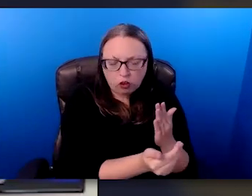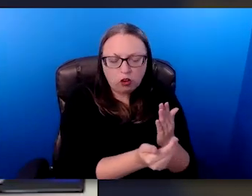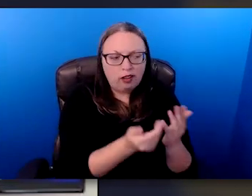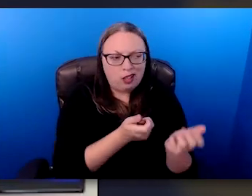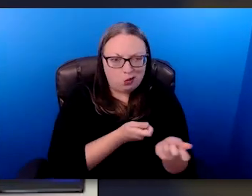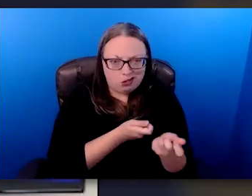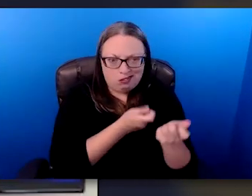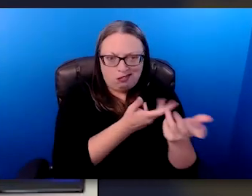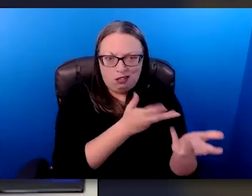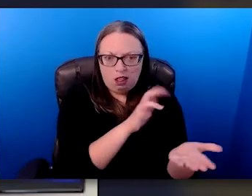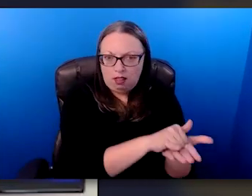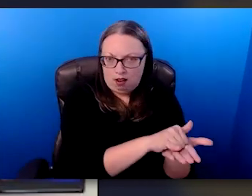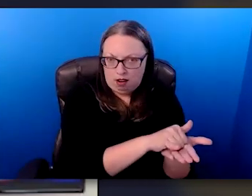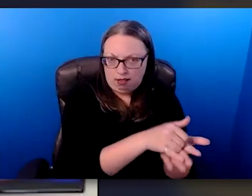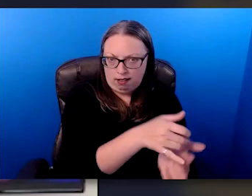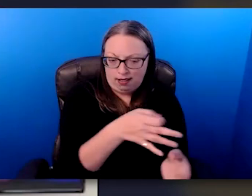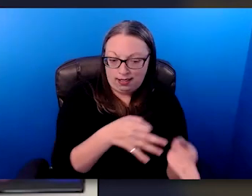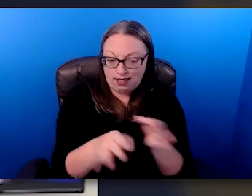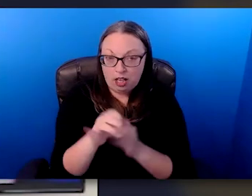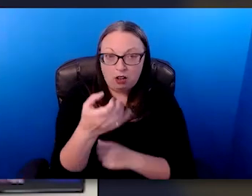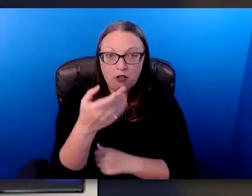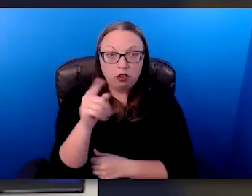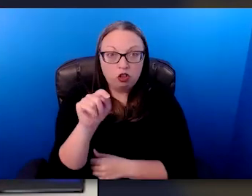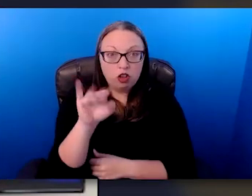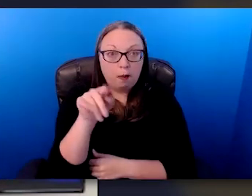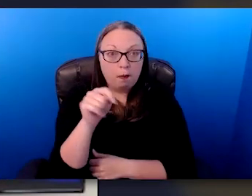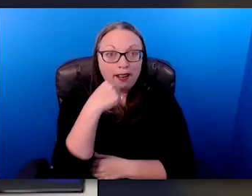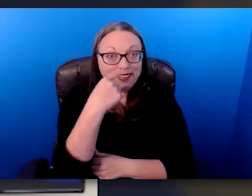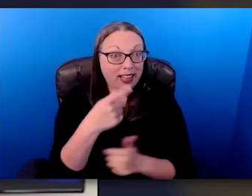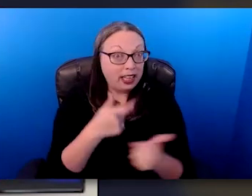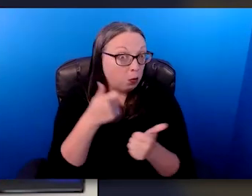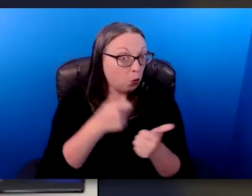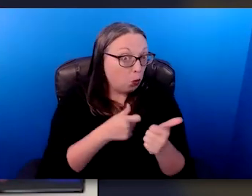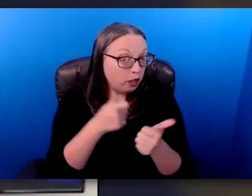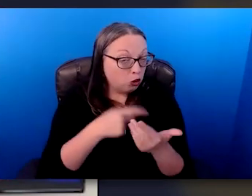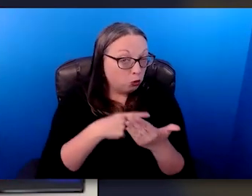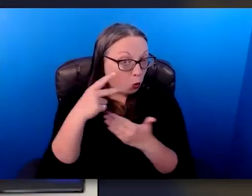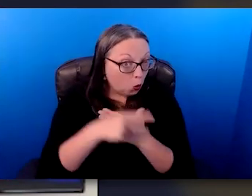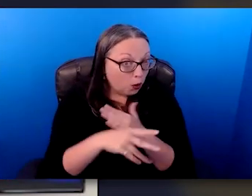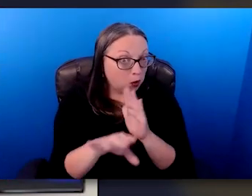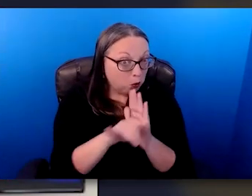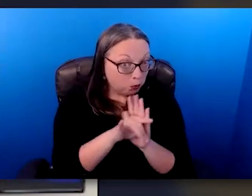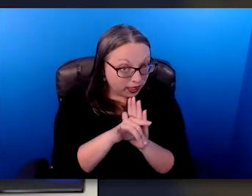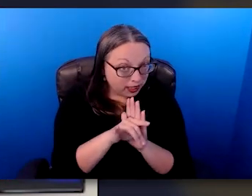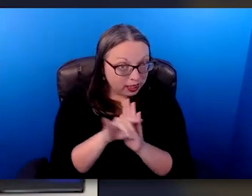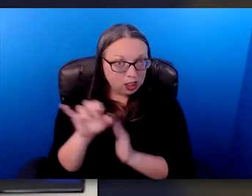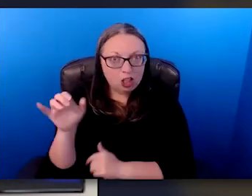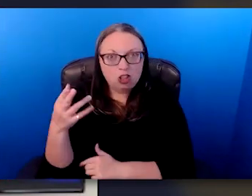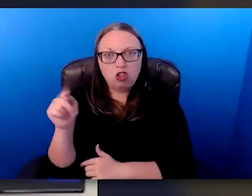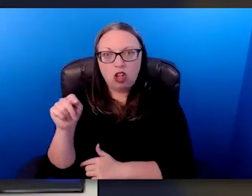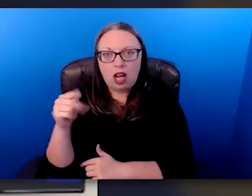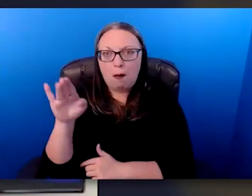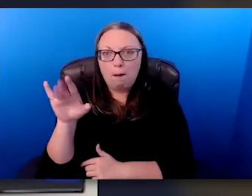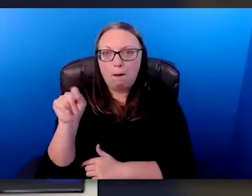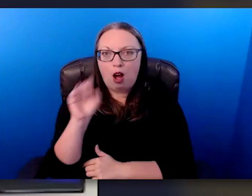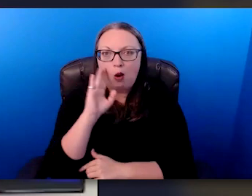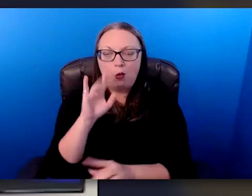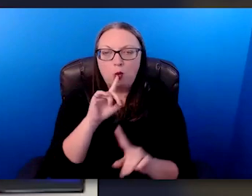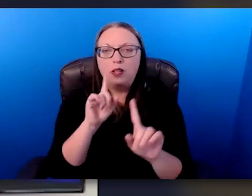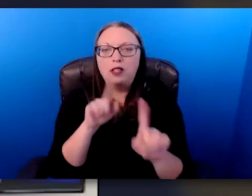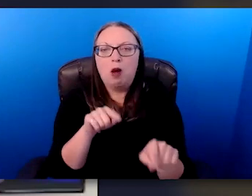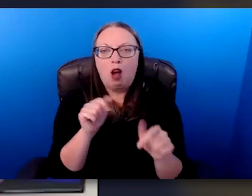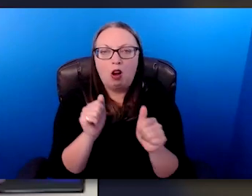instead of the chatbot telling them which program they should be in, the chatbot would respond to that with